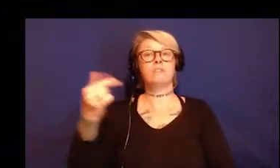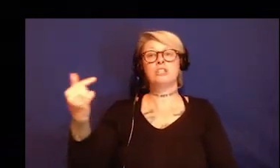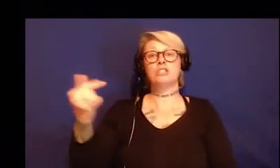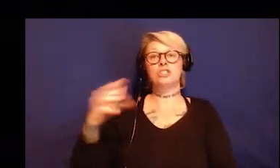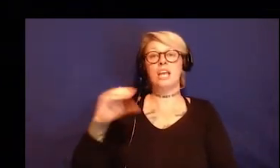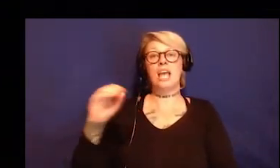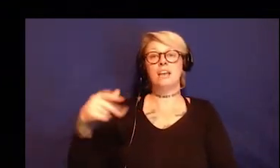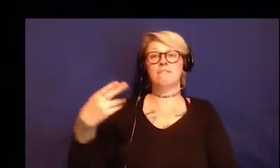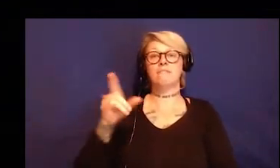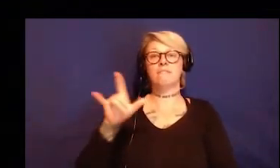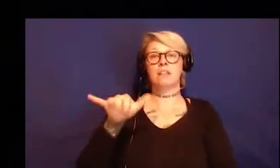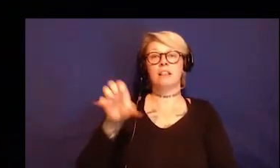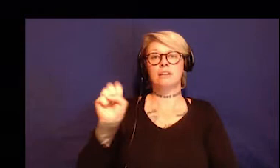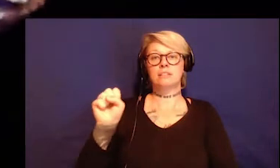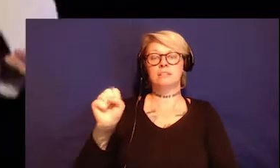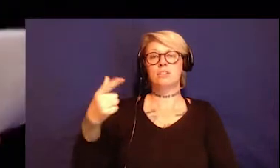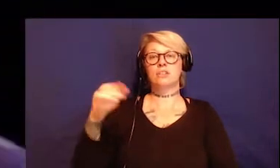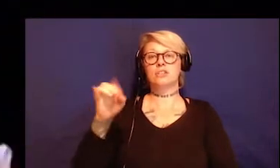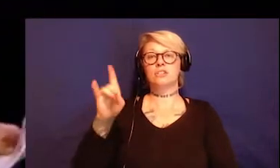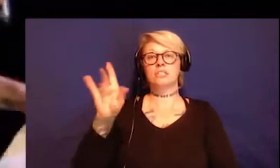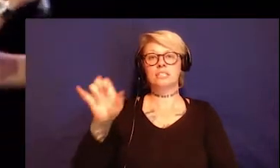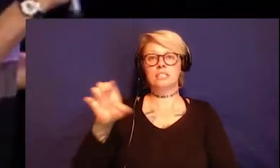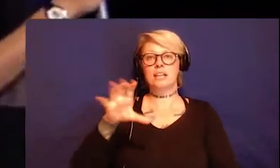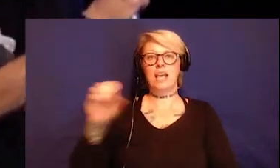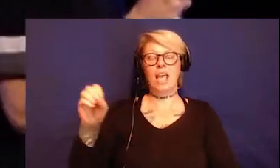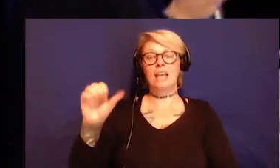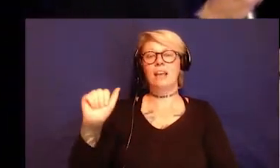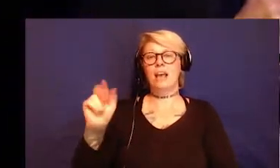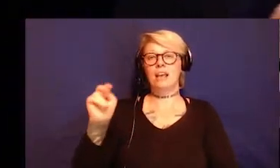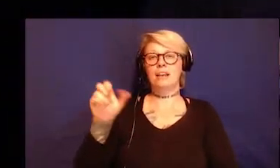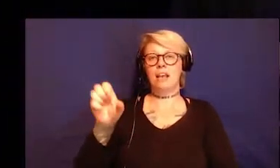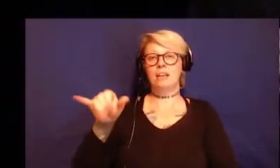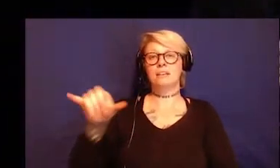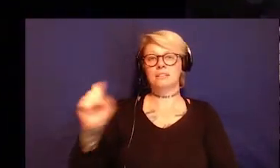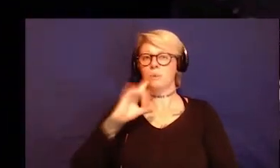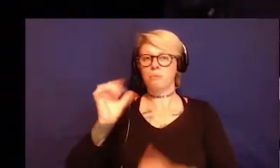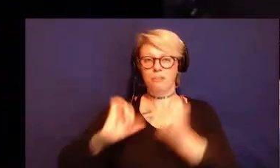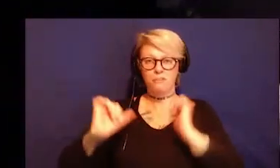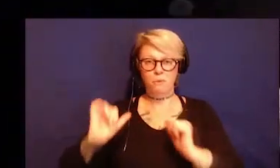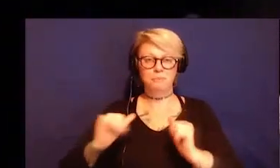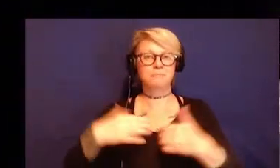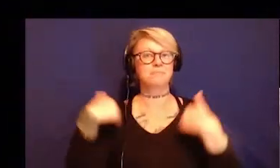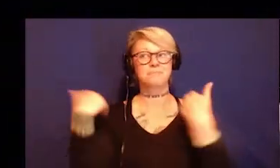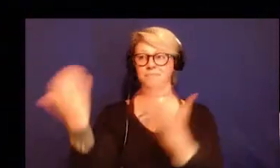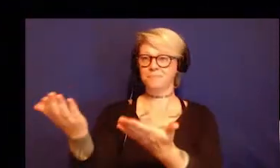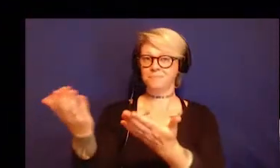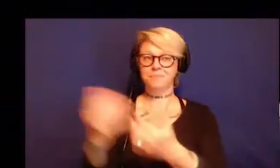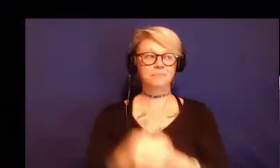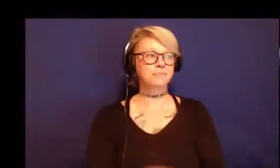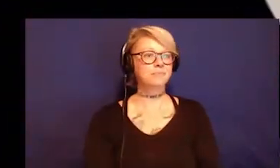are going to be the performers. So give it up for them. Let's get going.